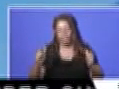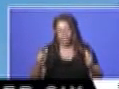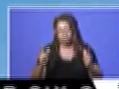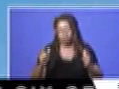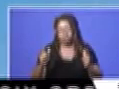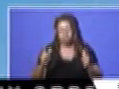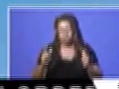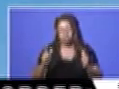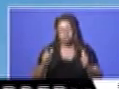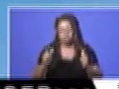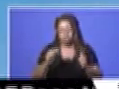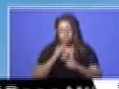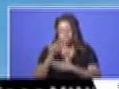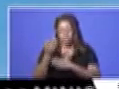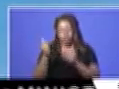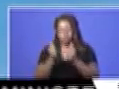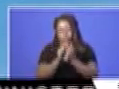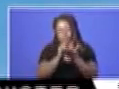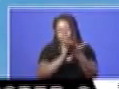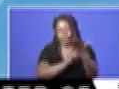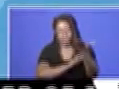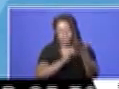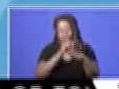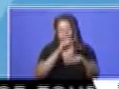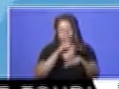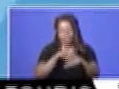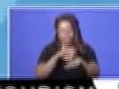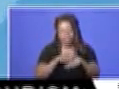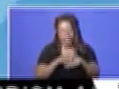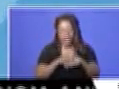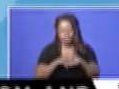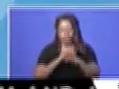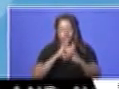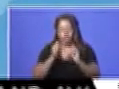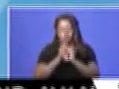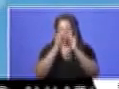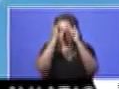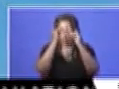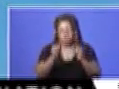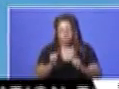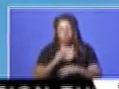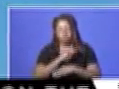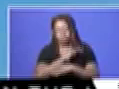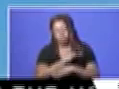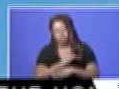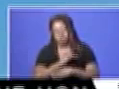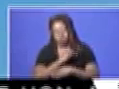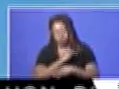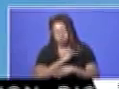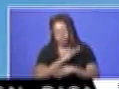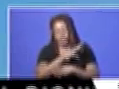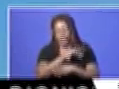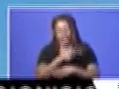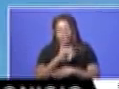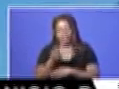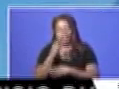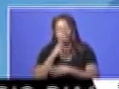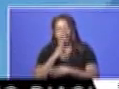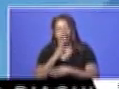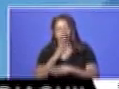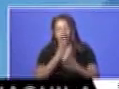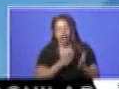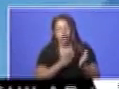available with the lessons at this time. have spoken to individuals at the ministry, and they are